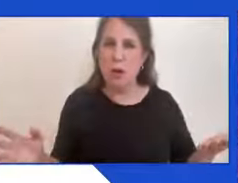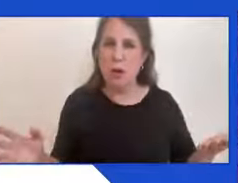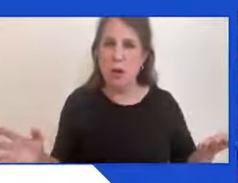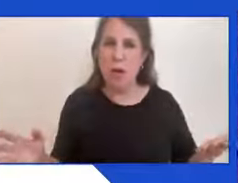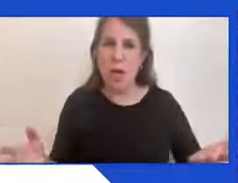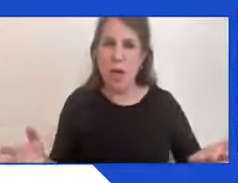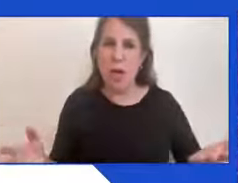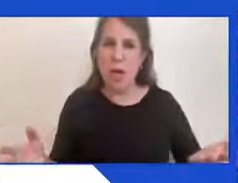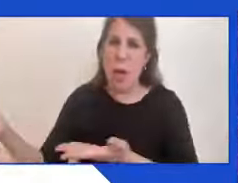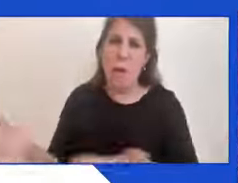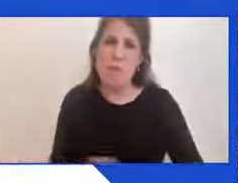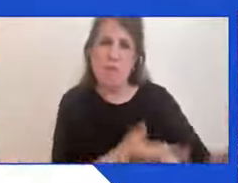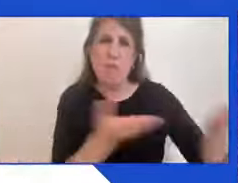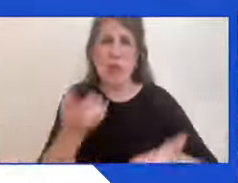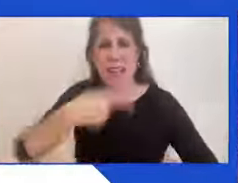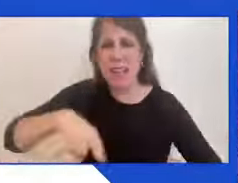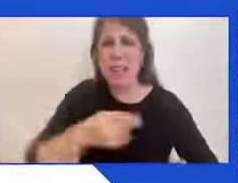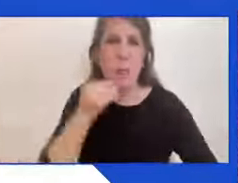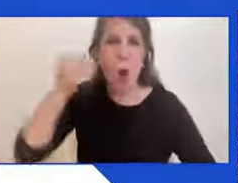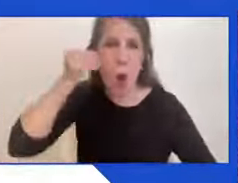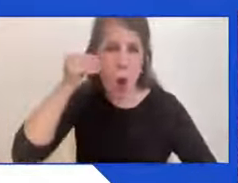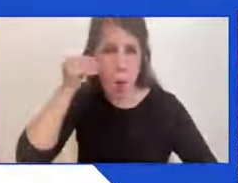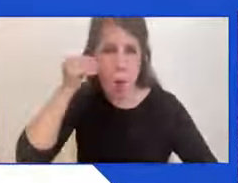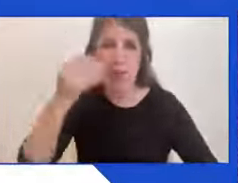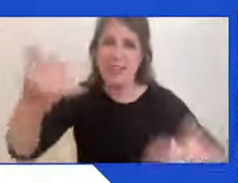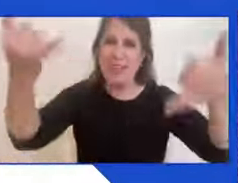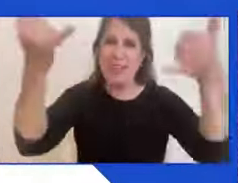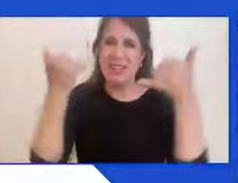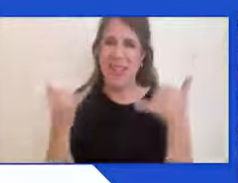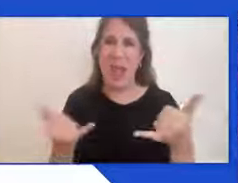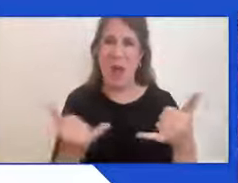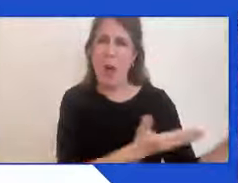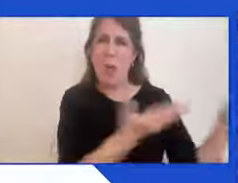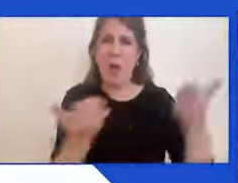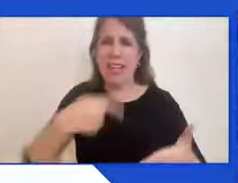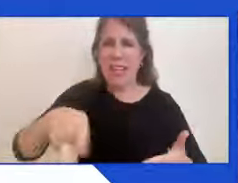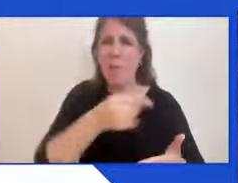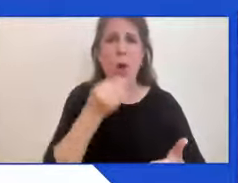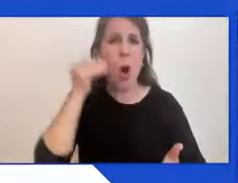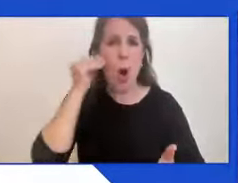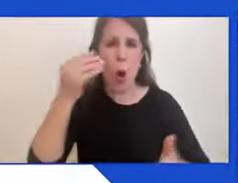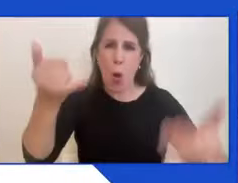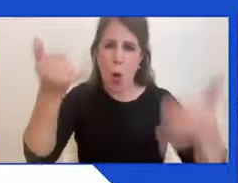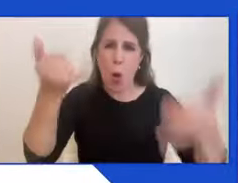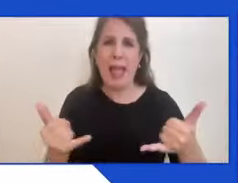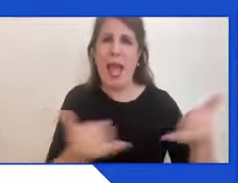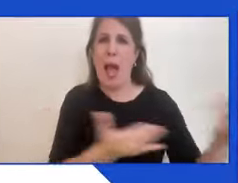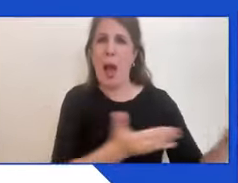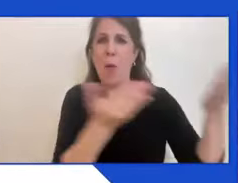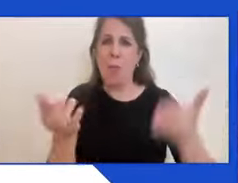Bring them home now. Bring them home.